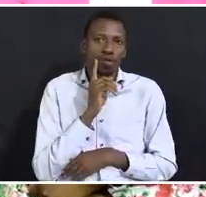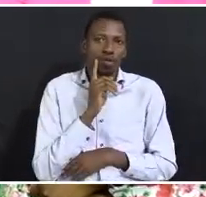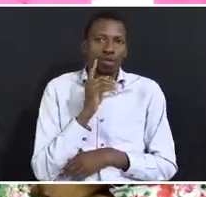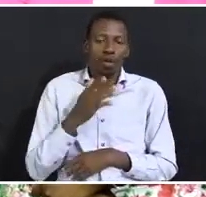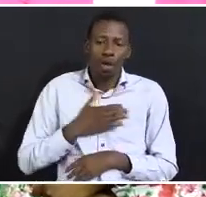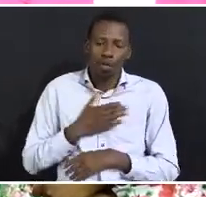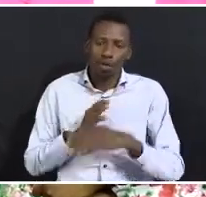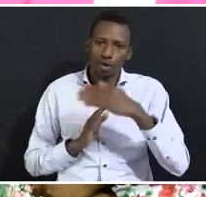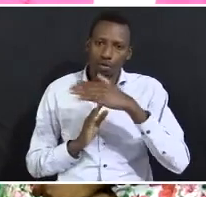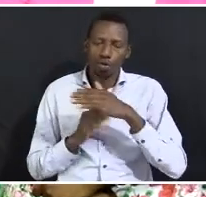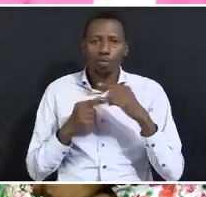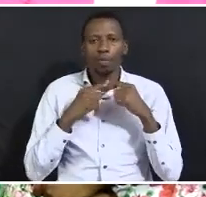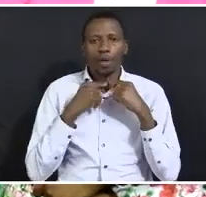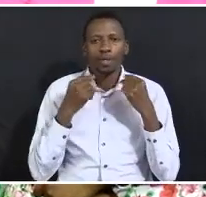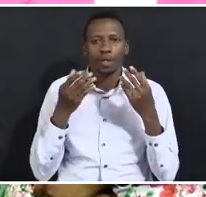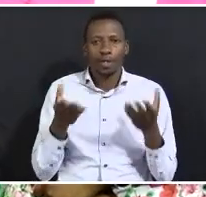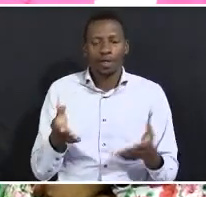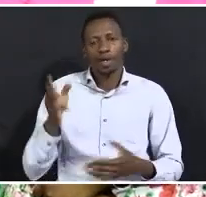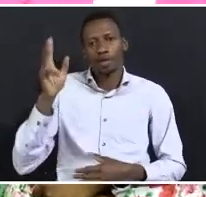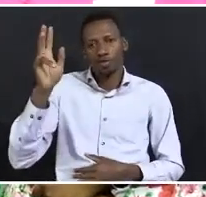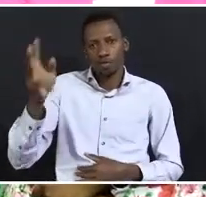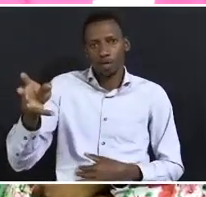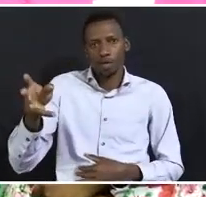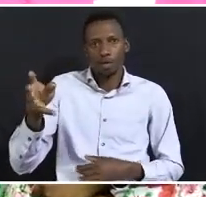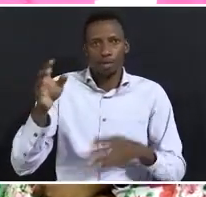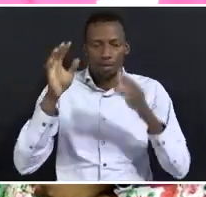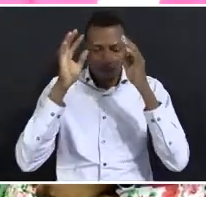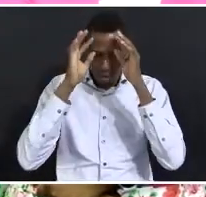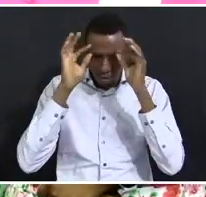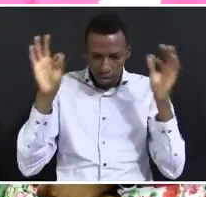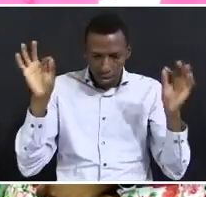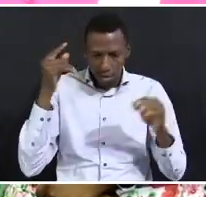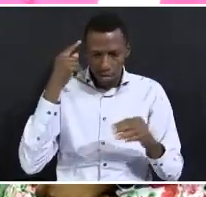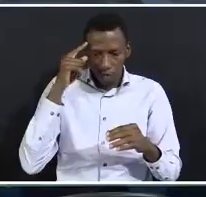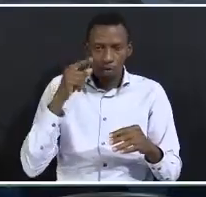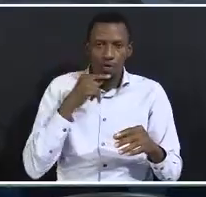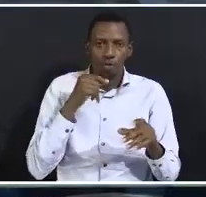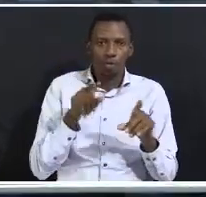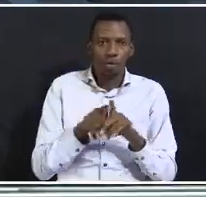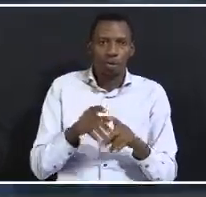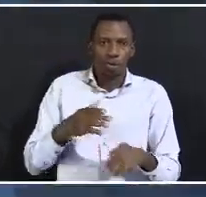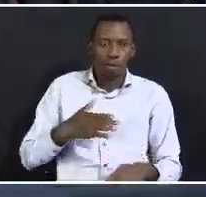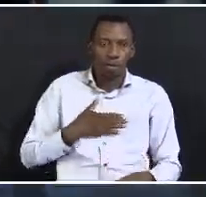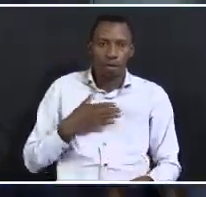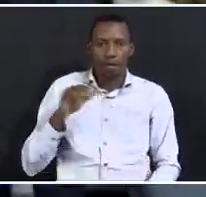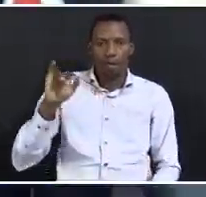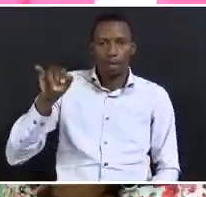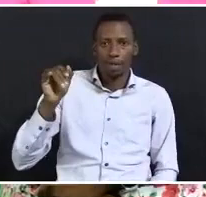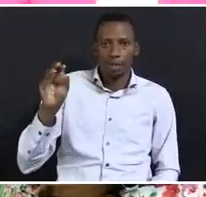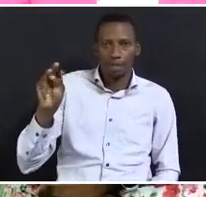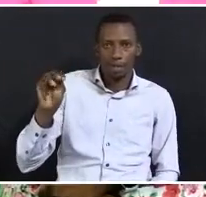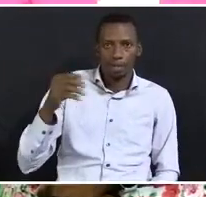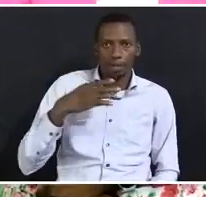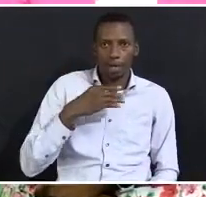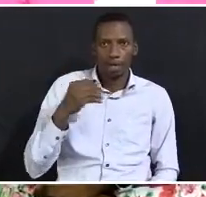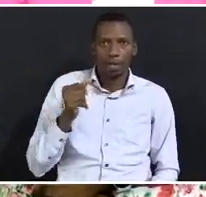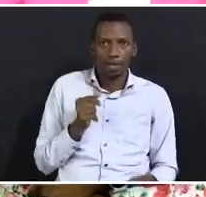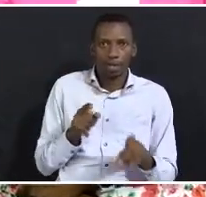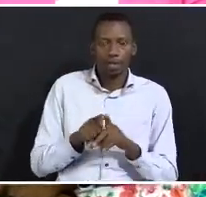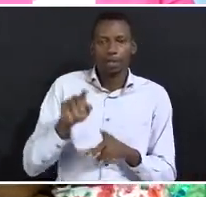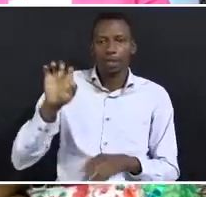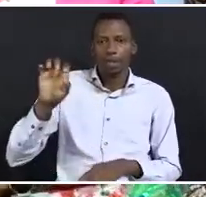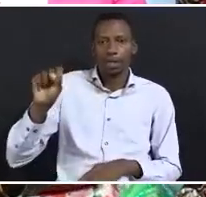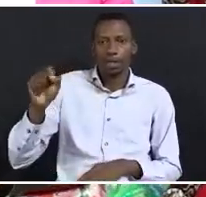senior pastor will be here. The wedding for my brother Jim and Sister Esther will be taking place